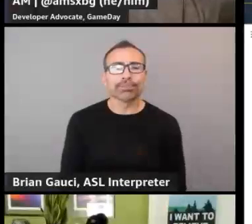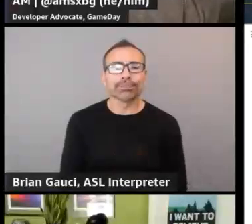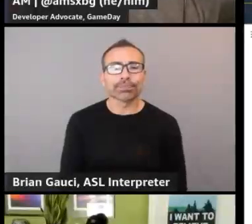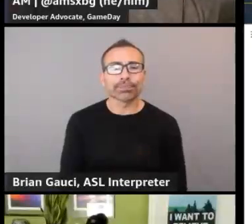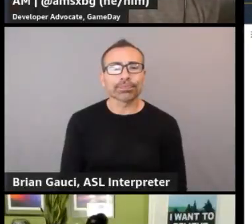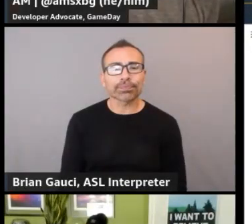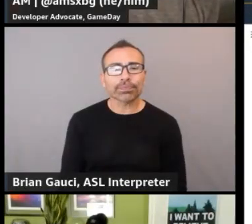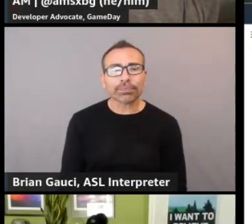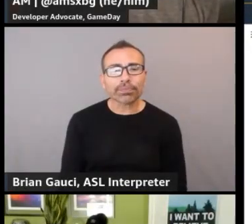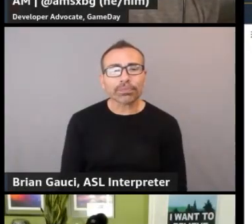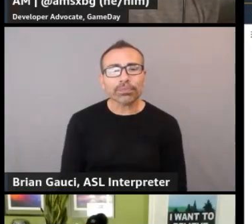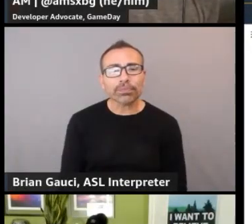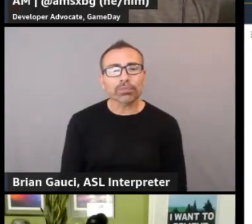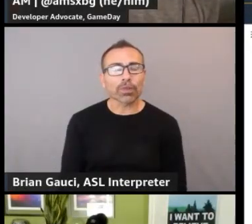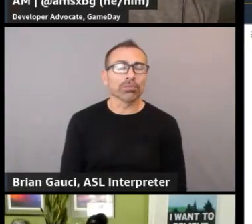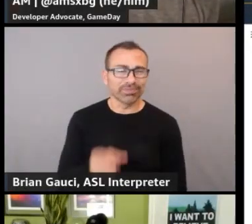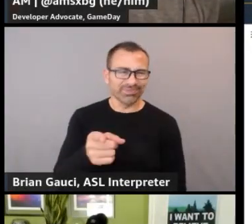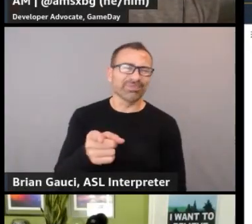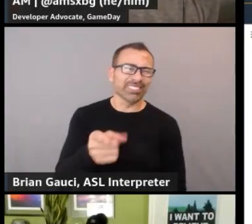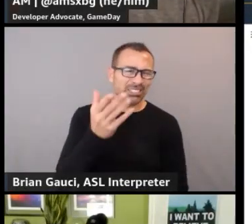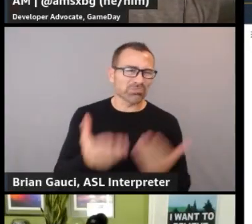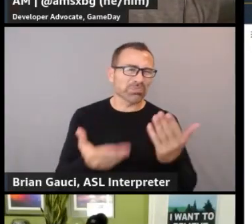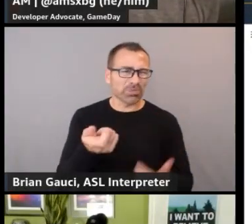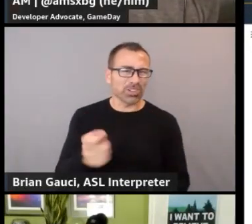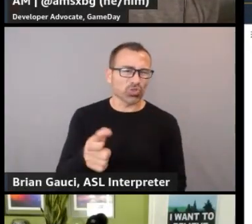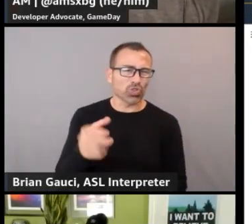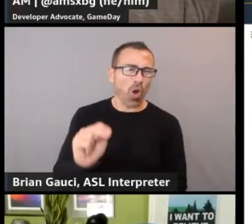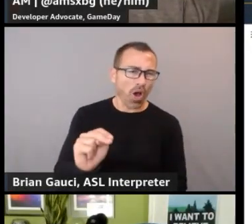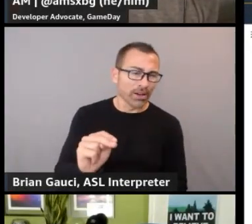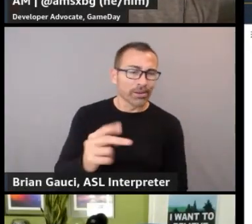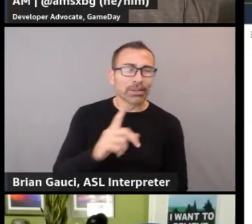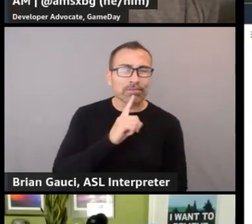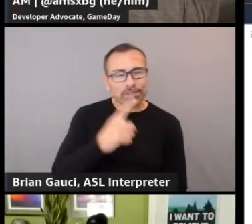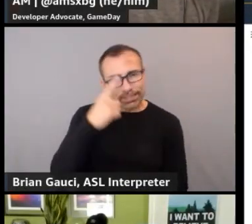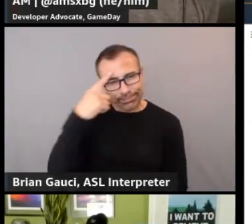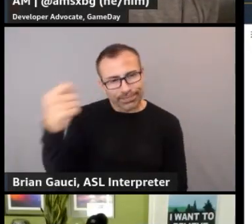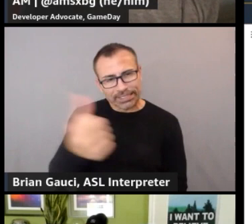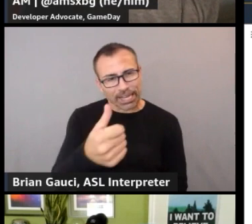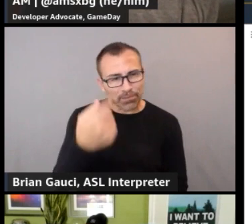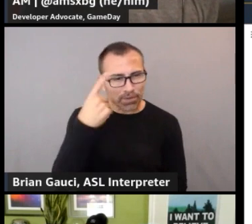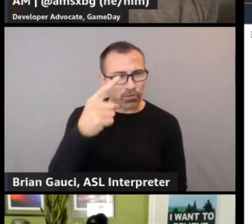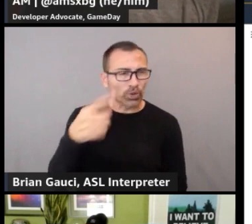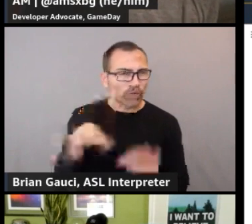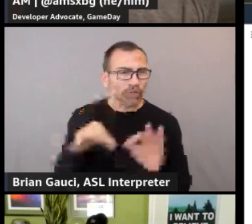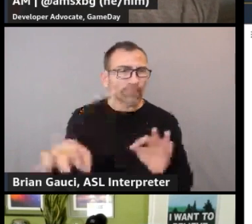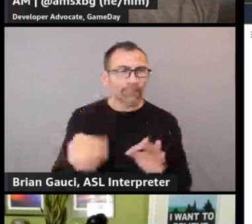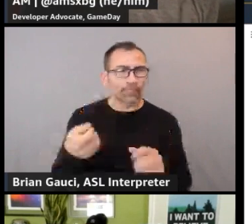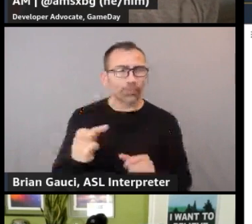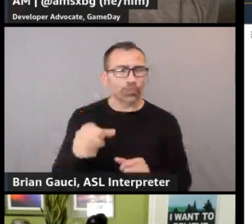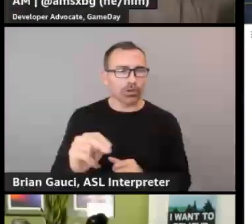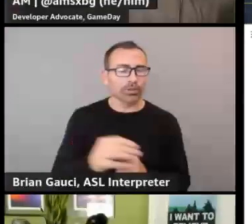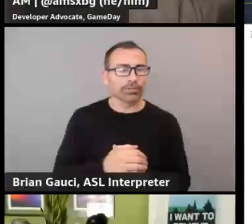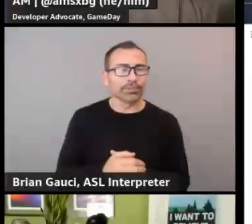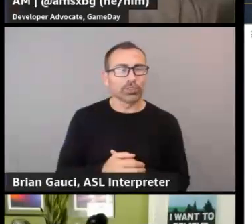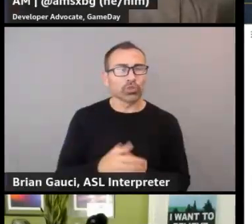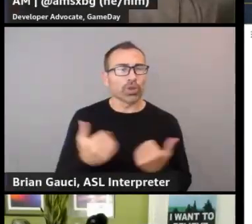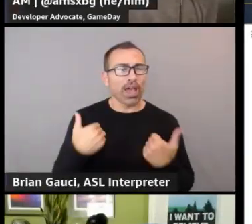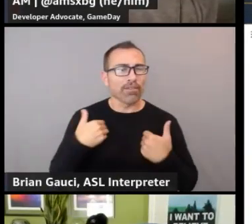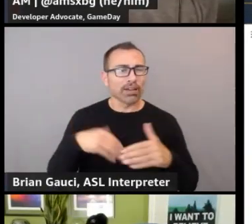yeah, and you're probably going to want to turn this on, by the way. I mean, this is really up to you, but for simplicity, this will just let you get RDP